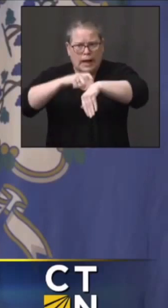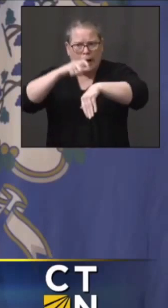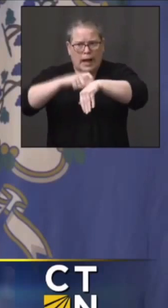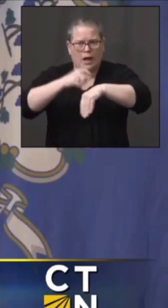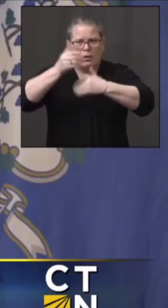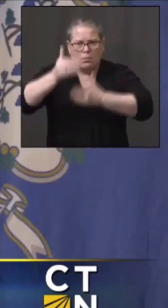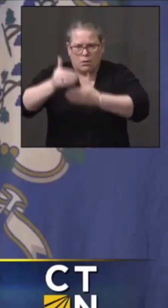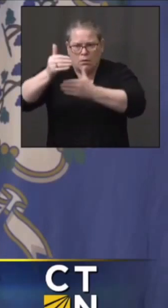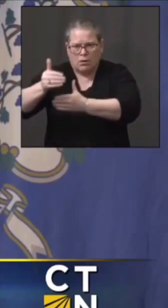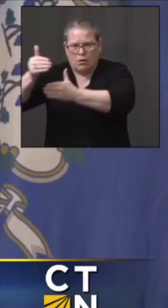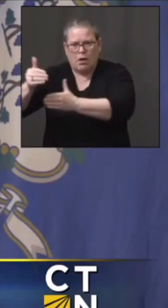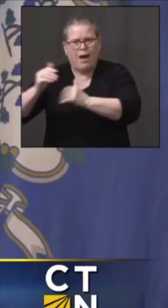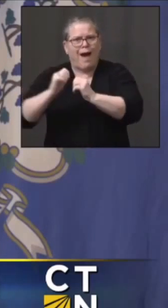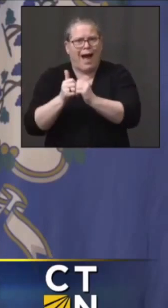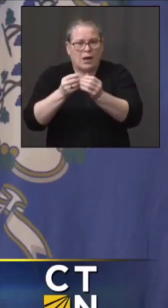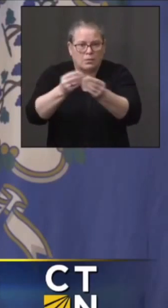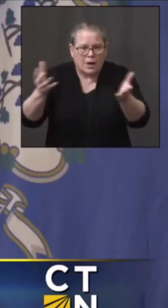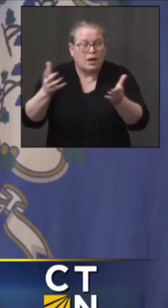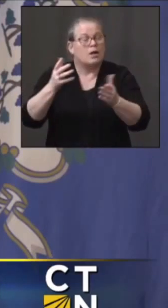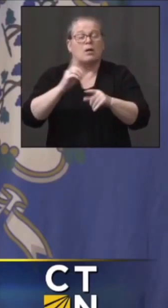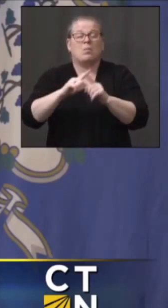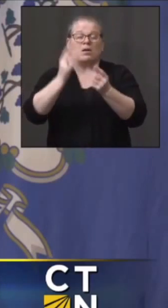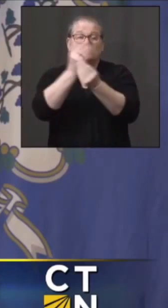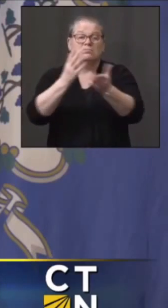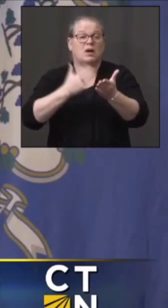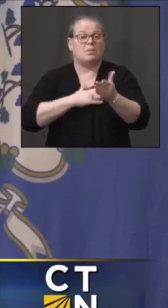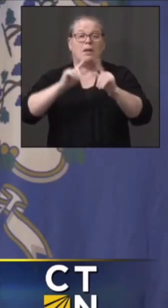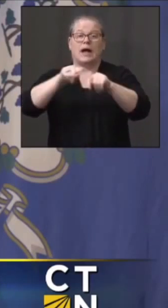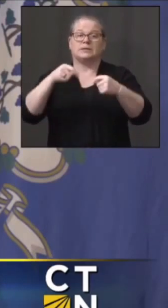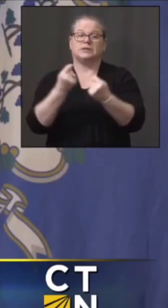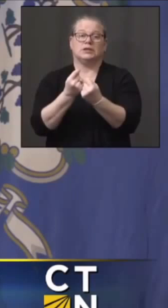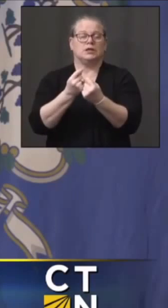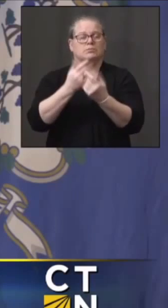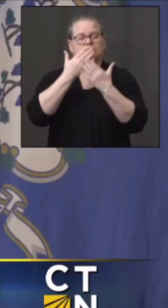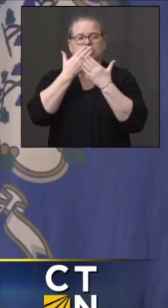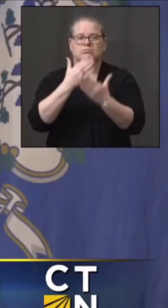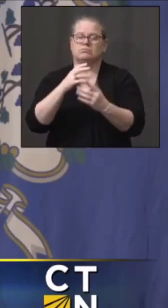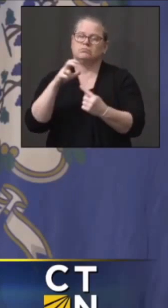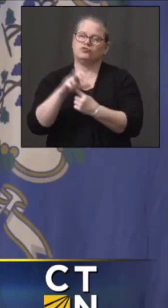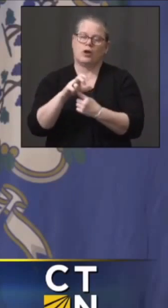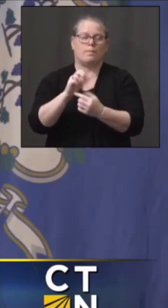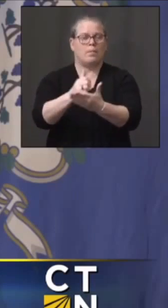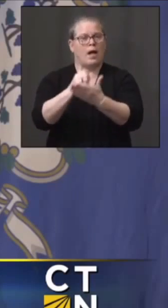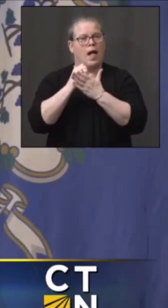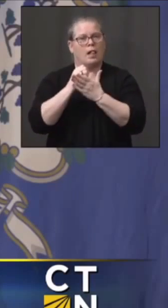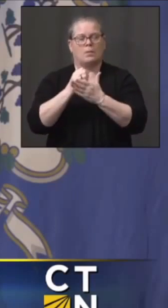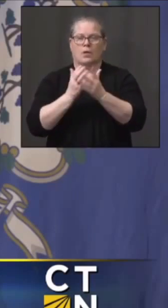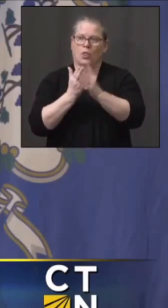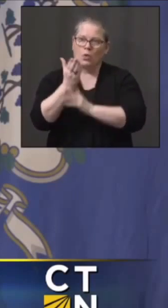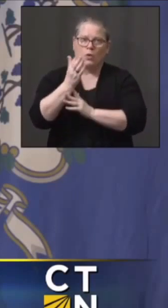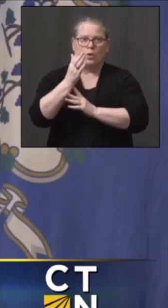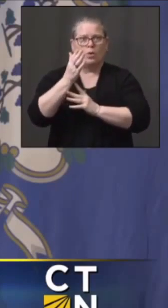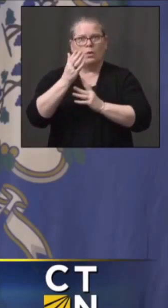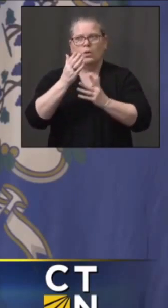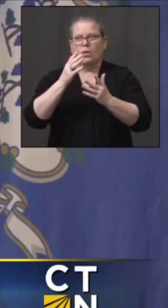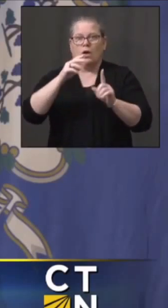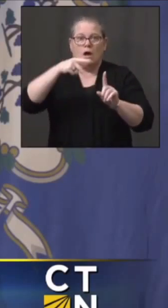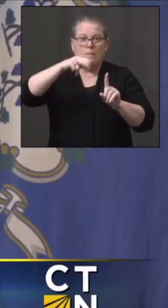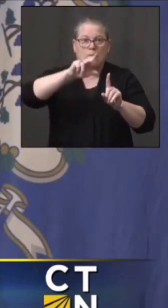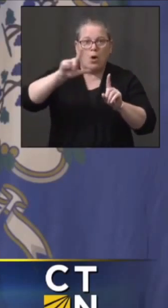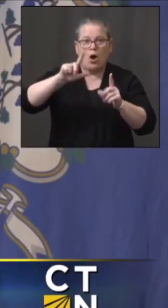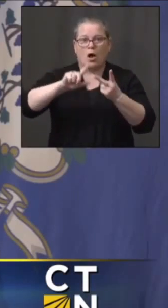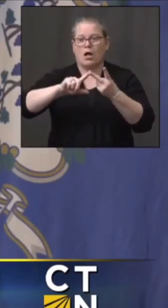my team, I'm blessed with the best people I could ask to help manage my way through this. Paul and Michelle are